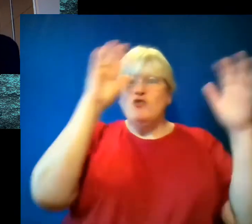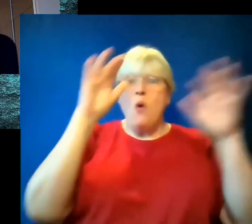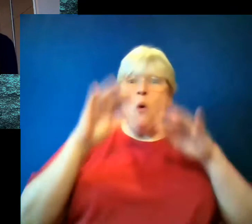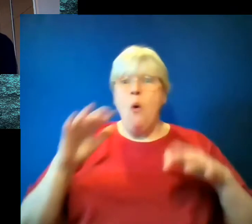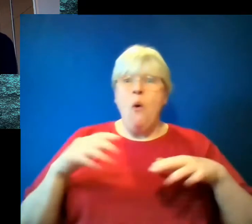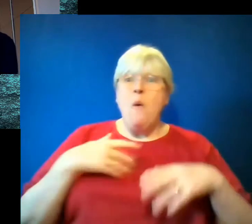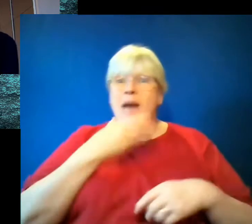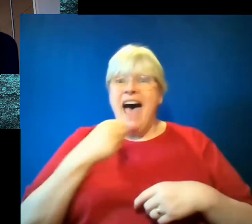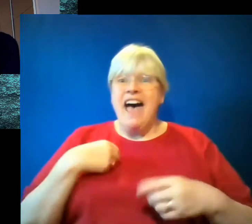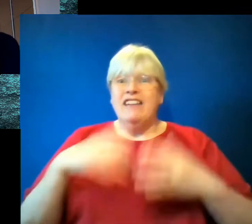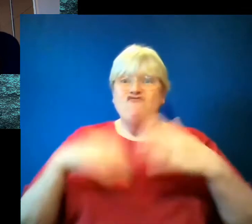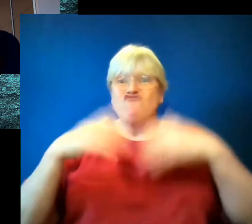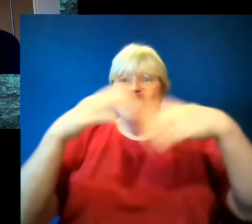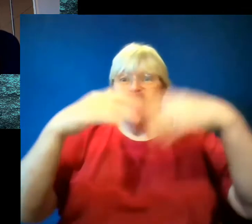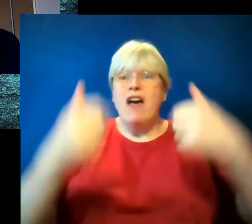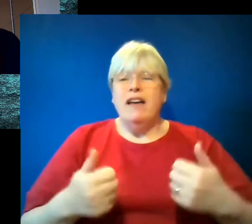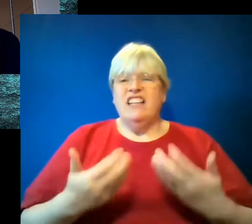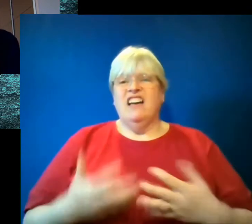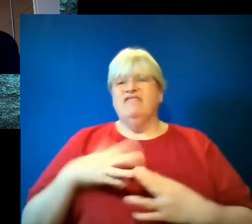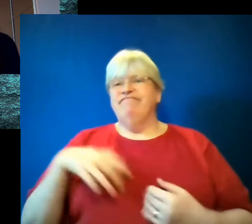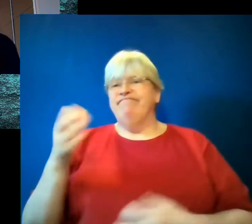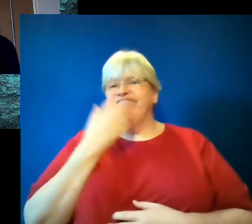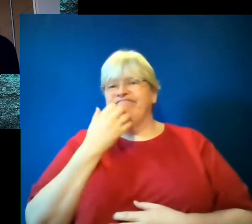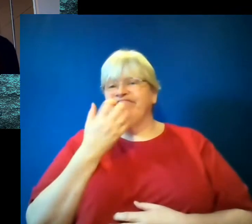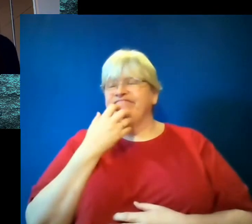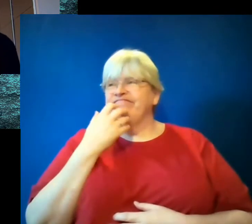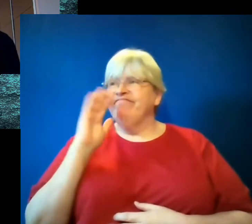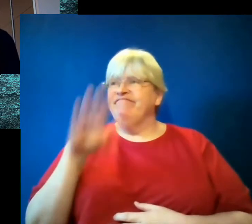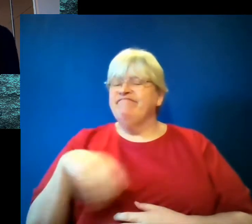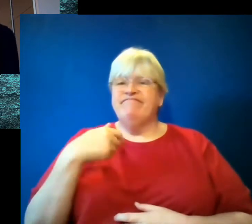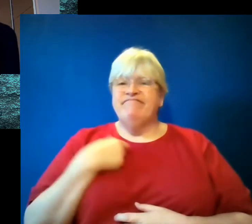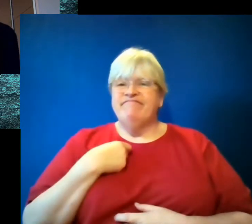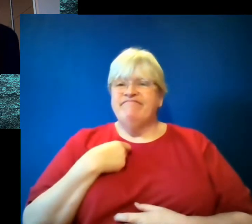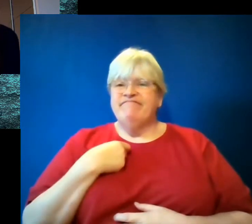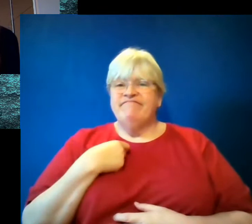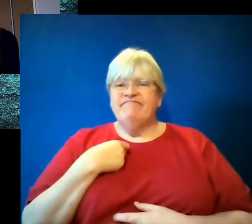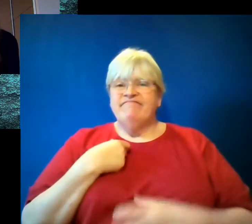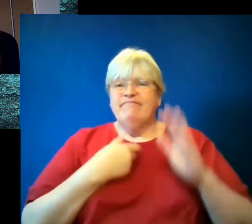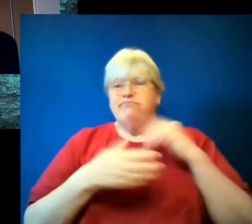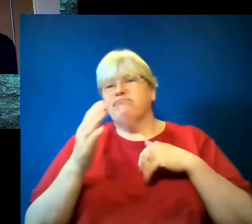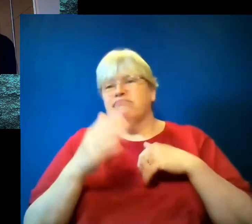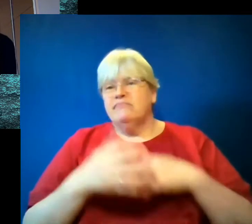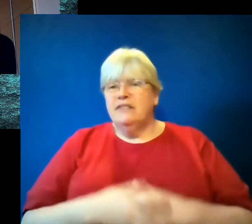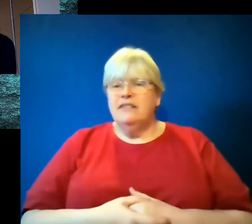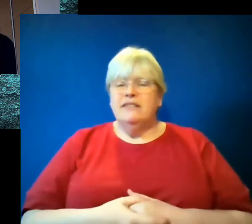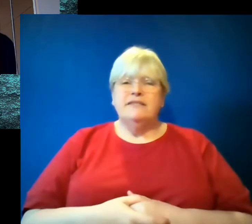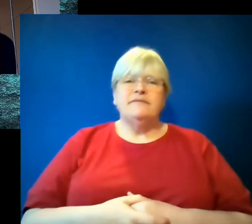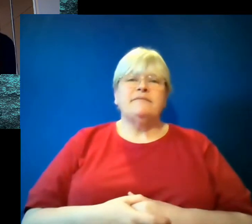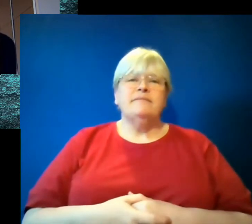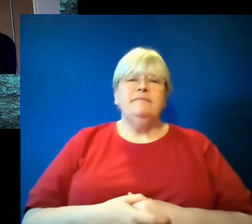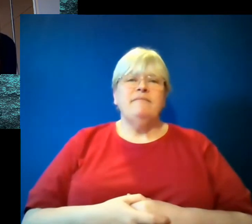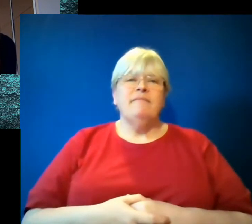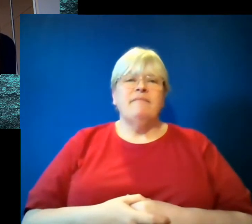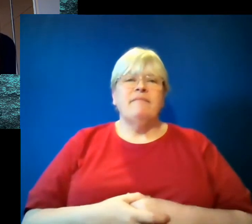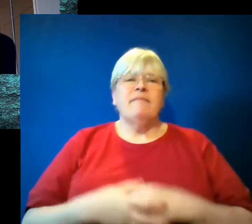have now started to see it as something that just sort of eats your ankles when you step out into it. But that does